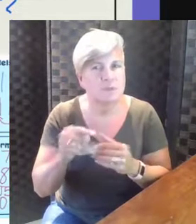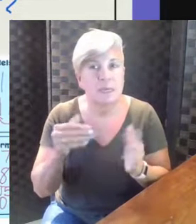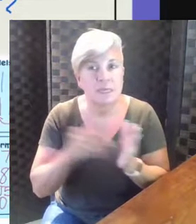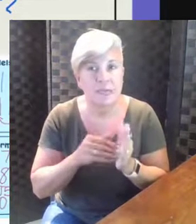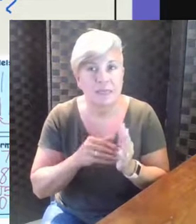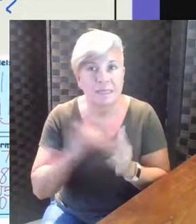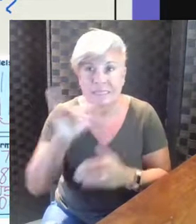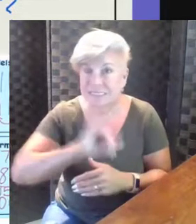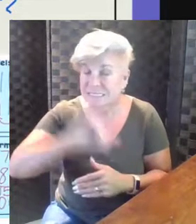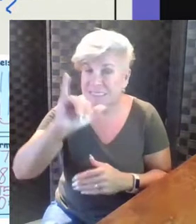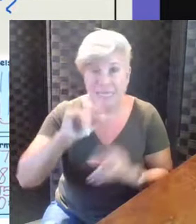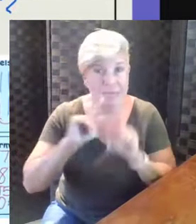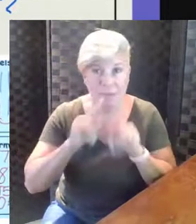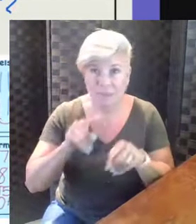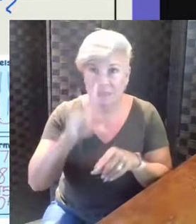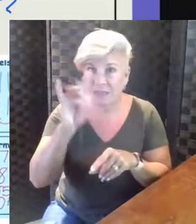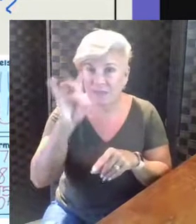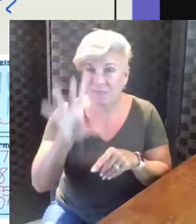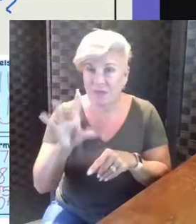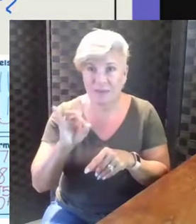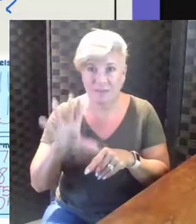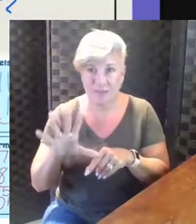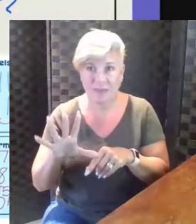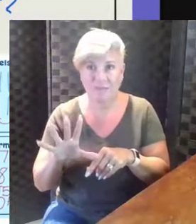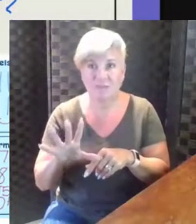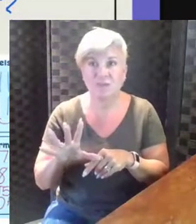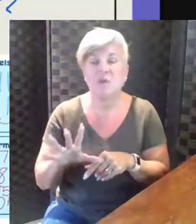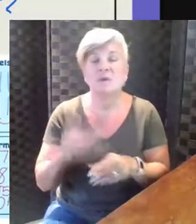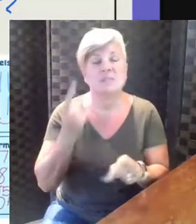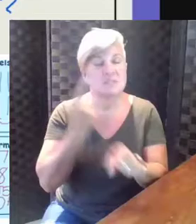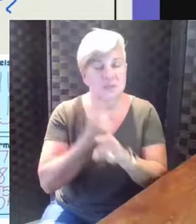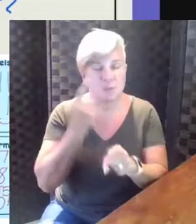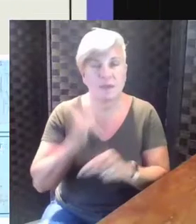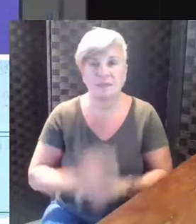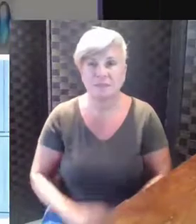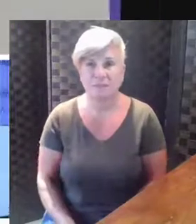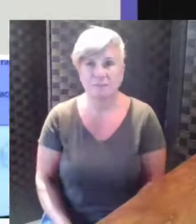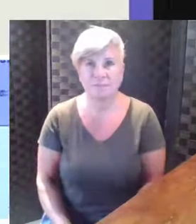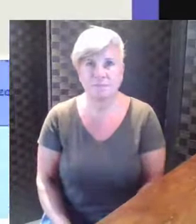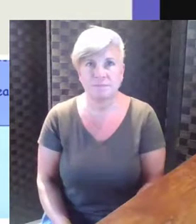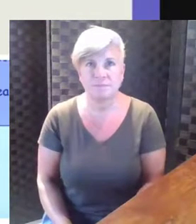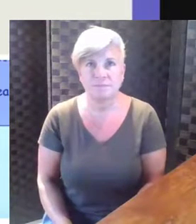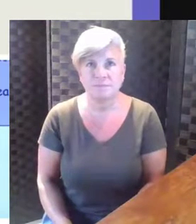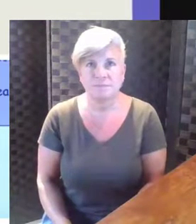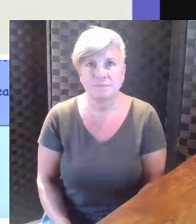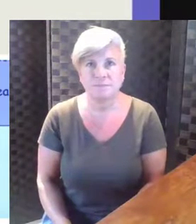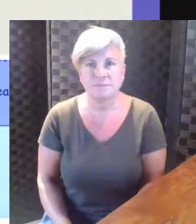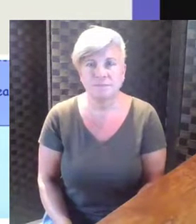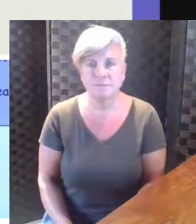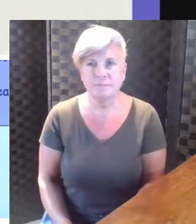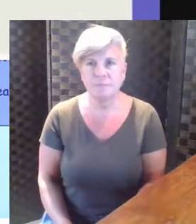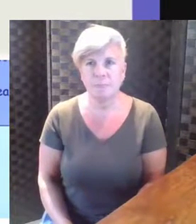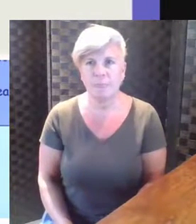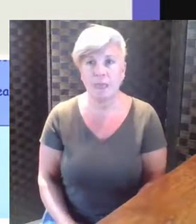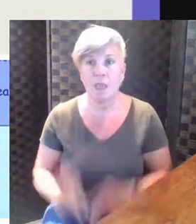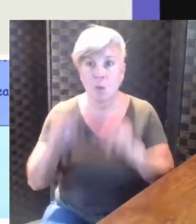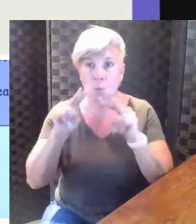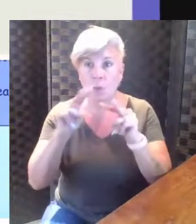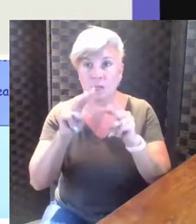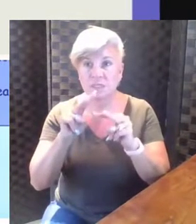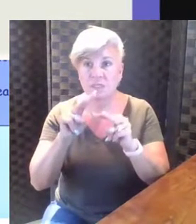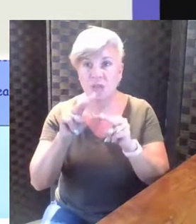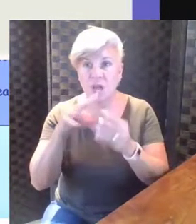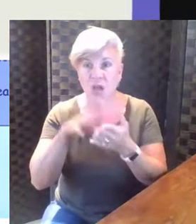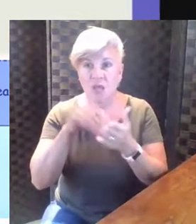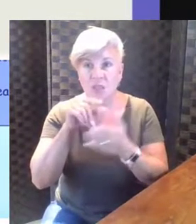we have our same answer, so I know we probably have the correct whole. All right, we're going to watch another Learn